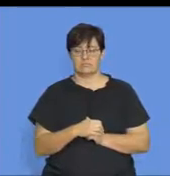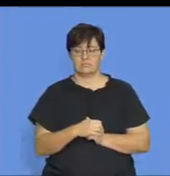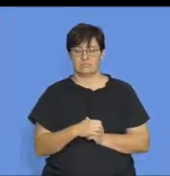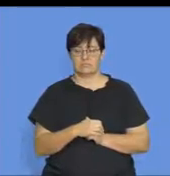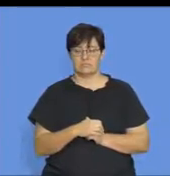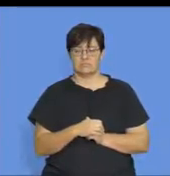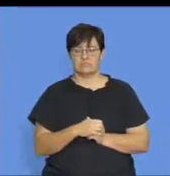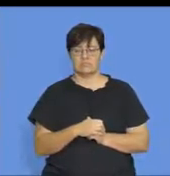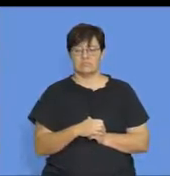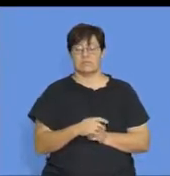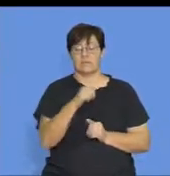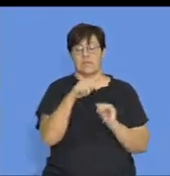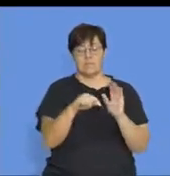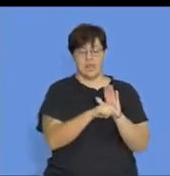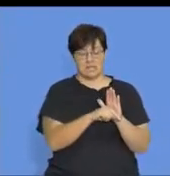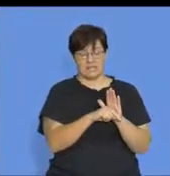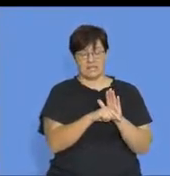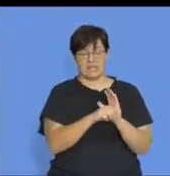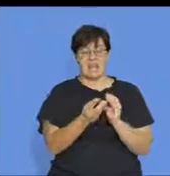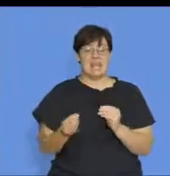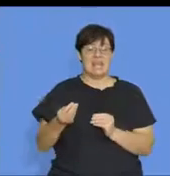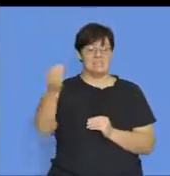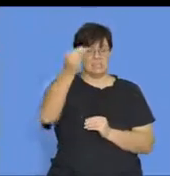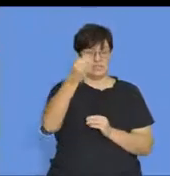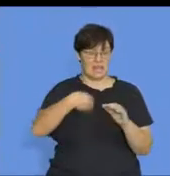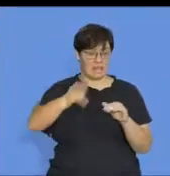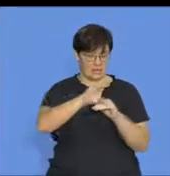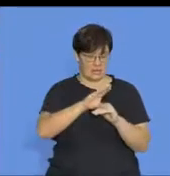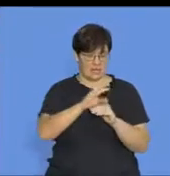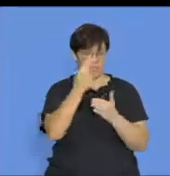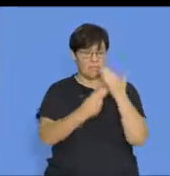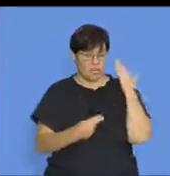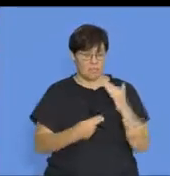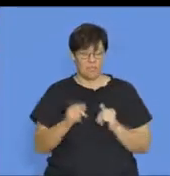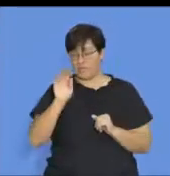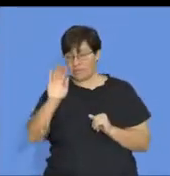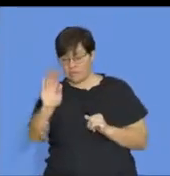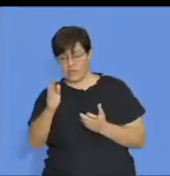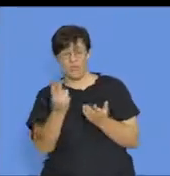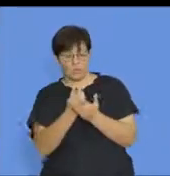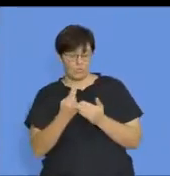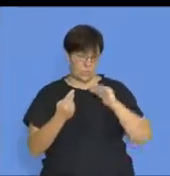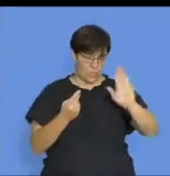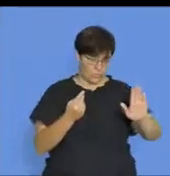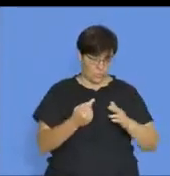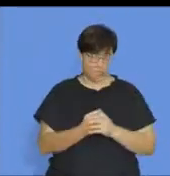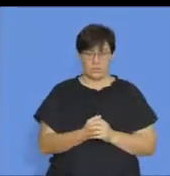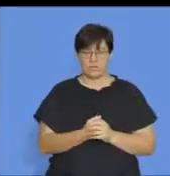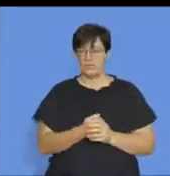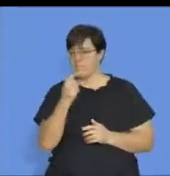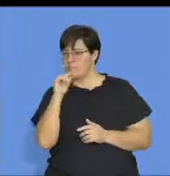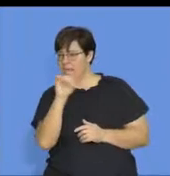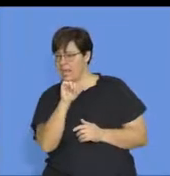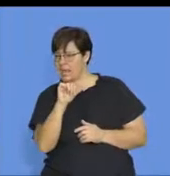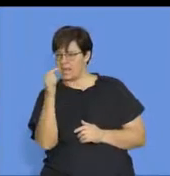144,000. Then minus the interest on capital for both Candace and Craig. So we're going to have to